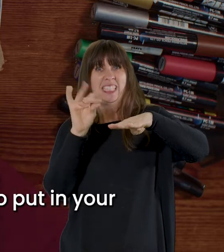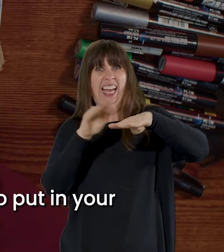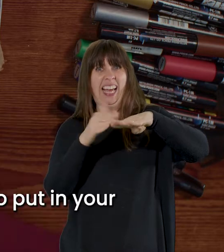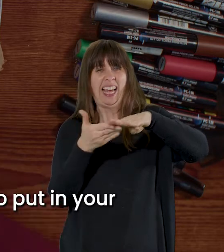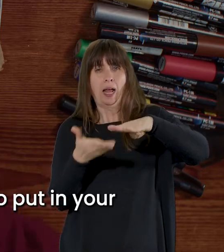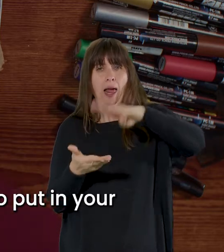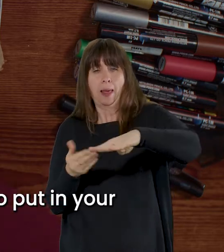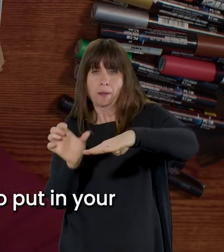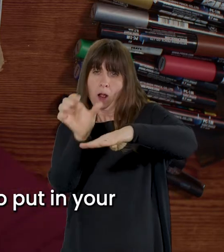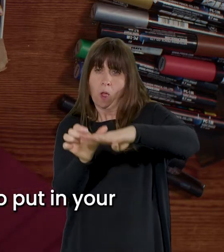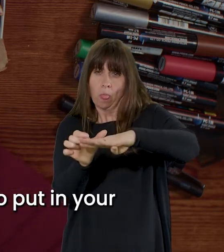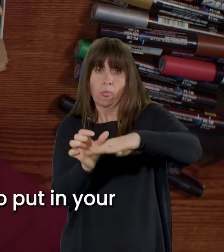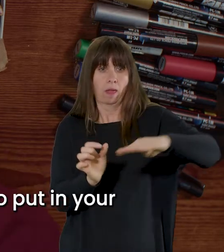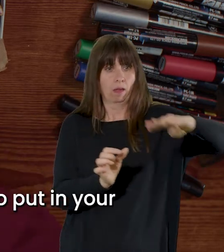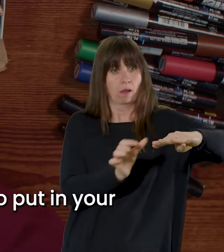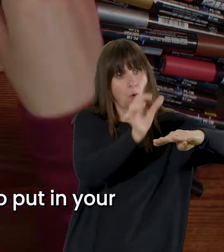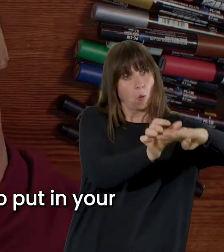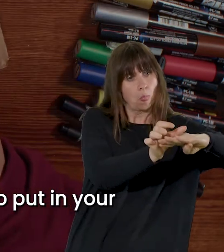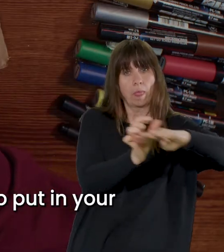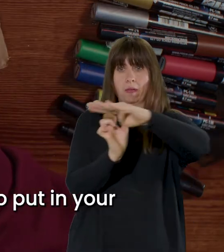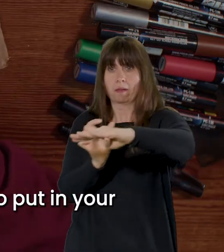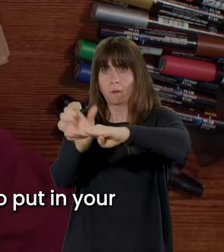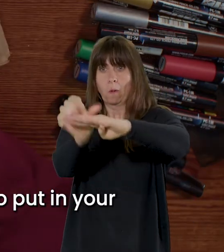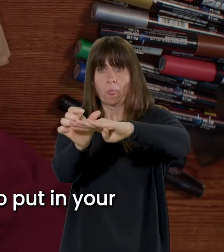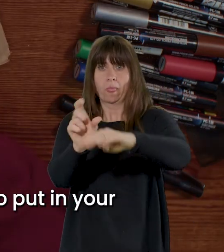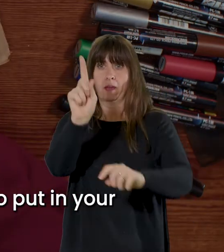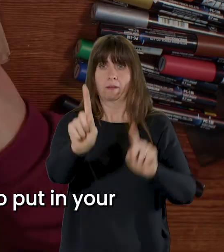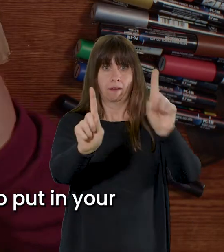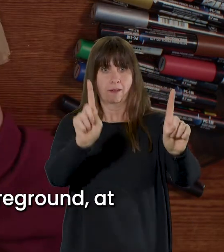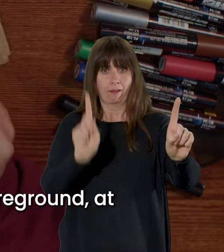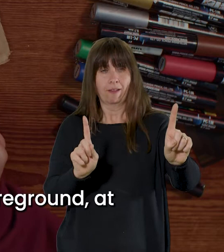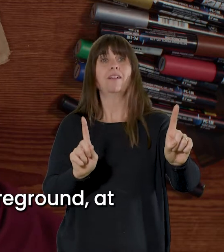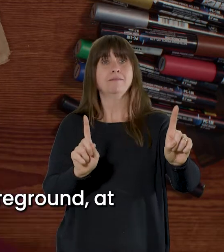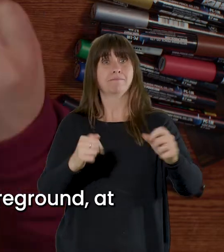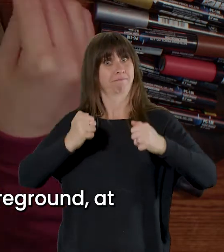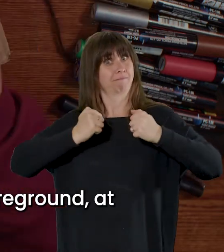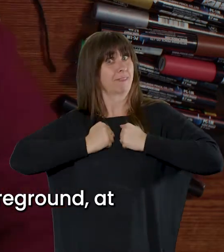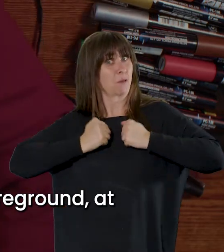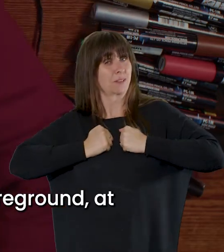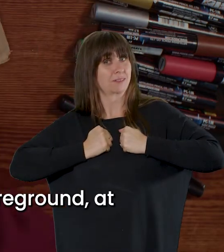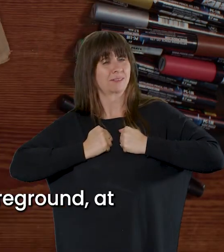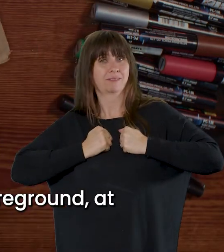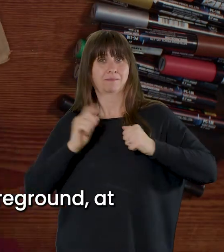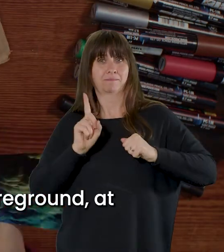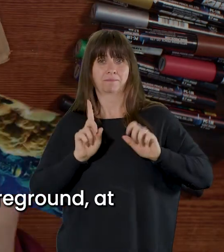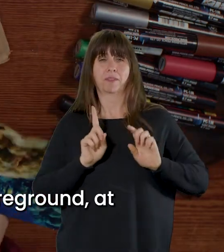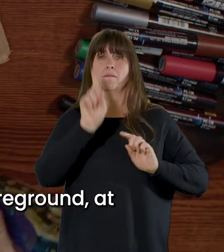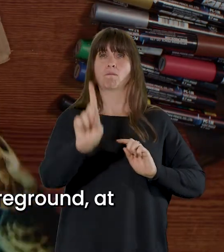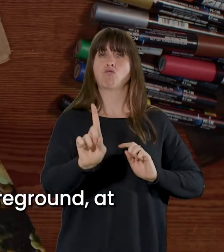Repeat this process for any people you want to put in your scene. We've decided to position our people